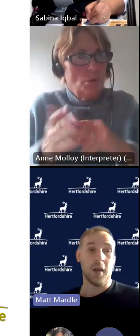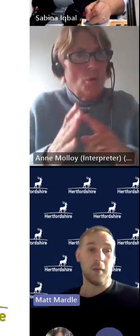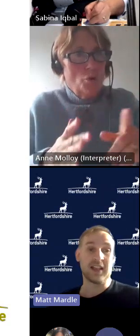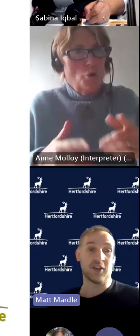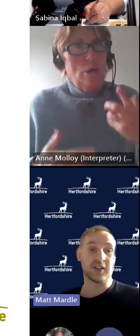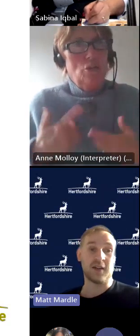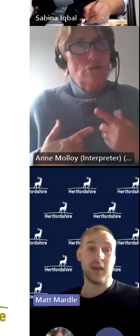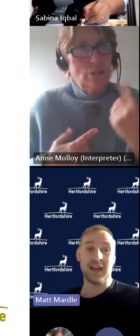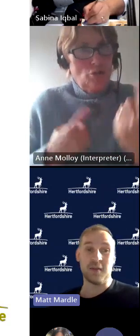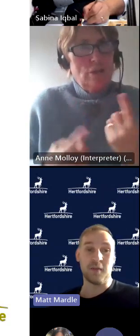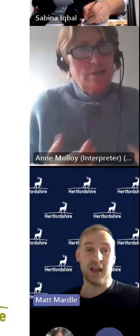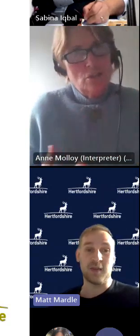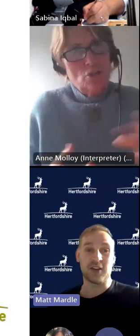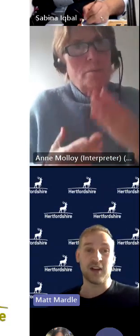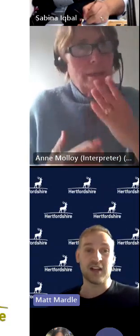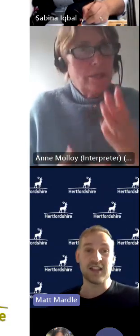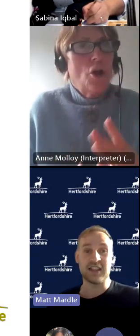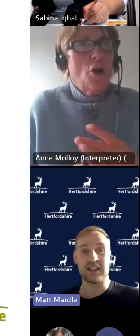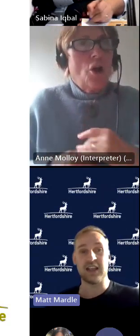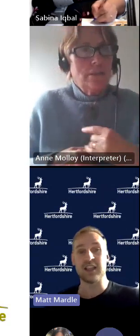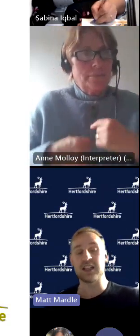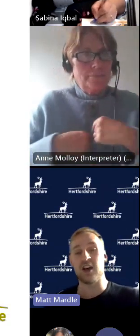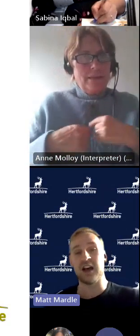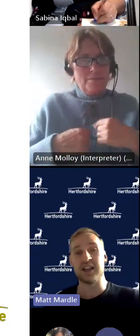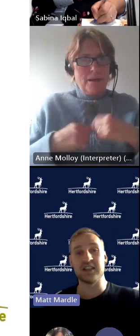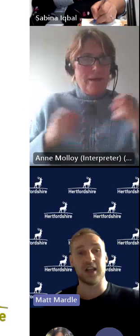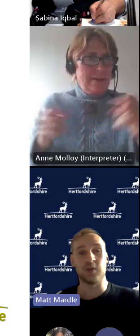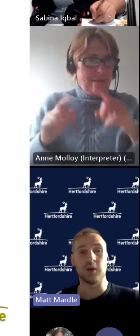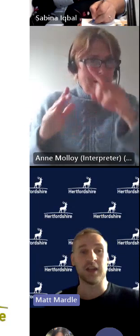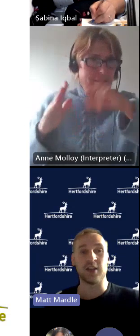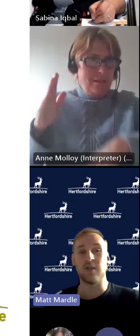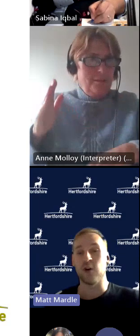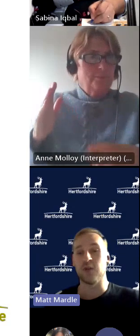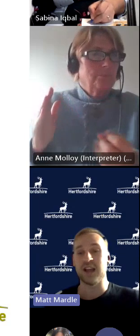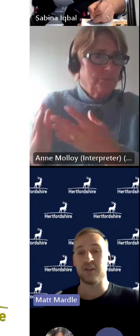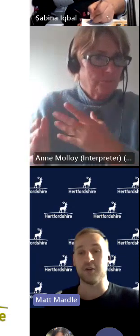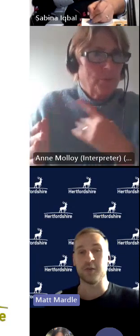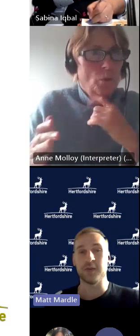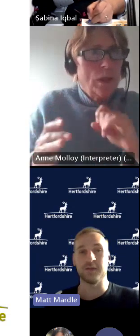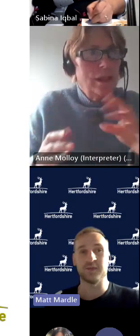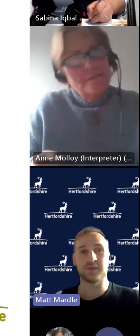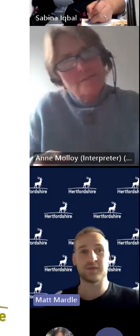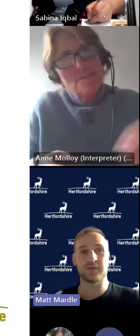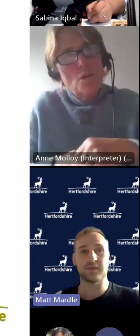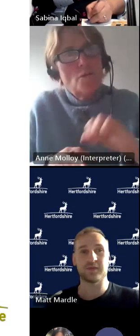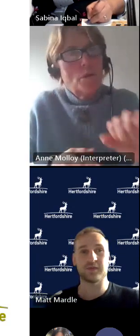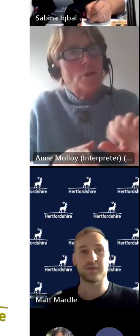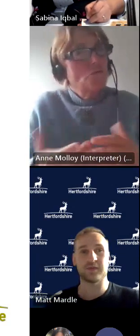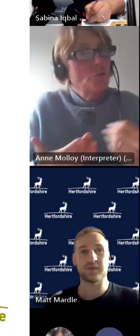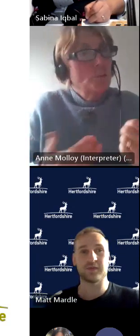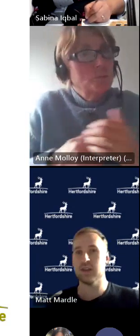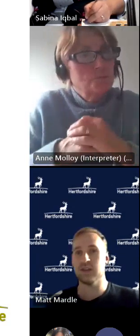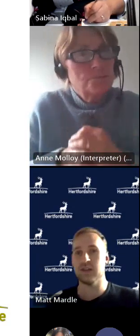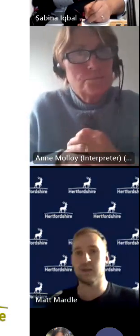joining, please contact me. My email address is in the slides and we'll get you involved in that group.